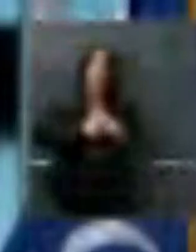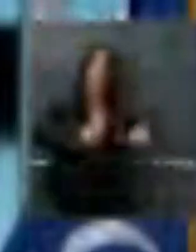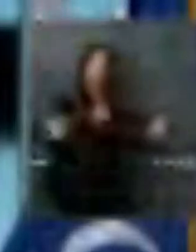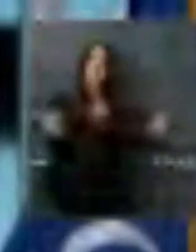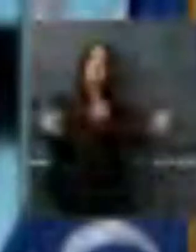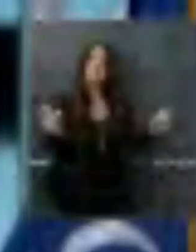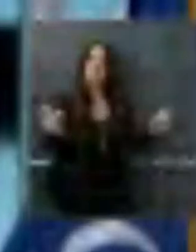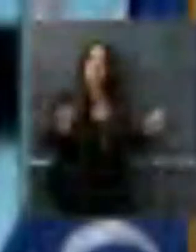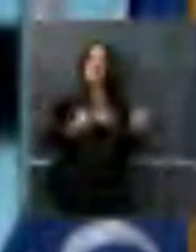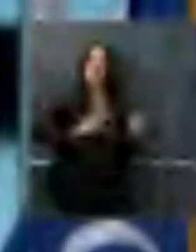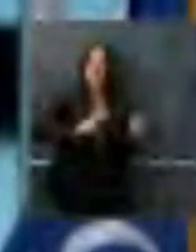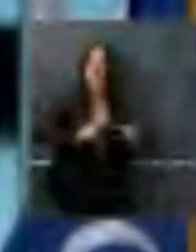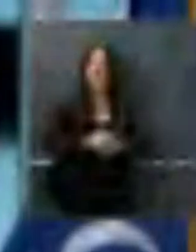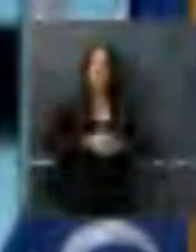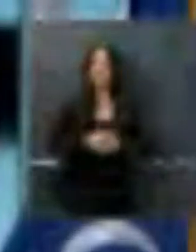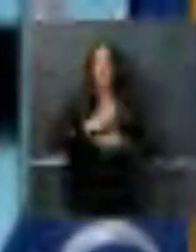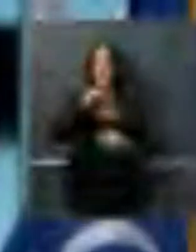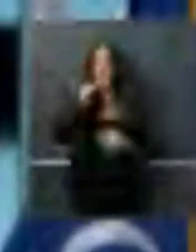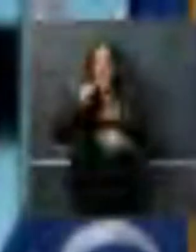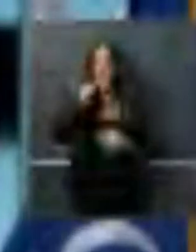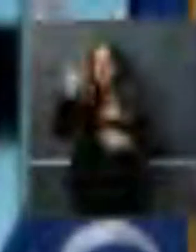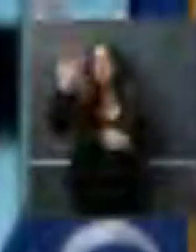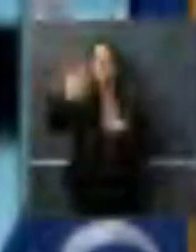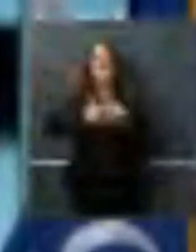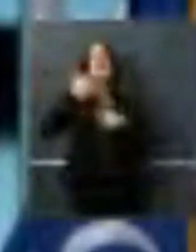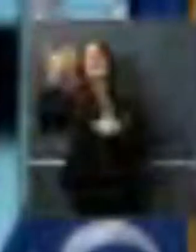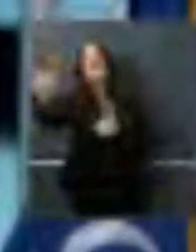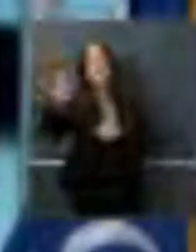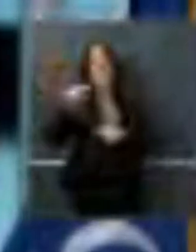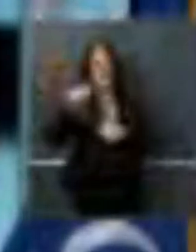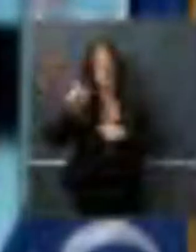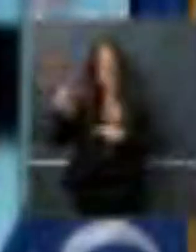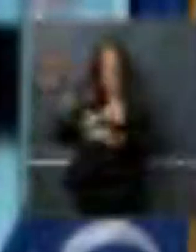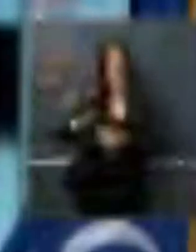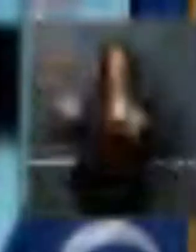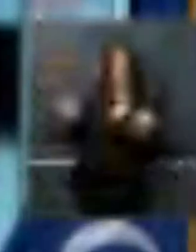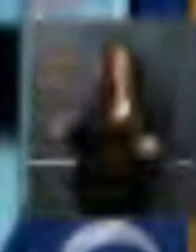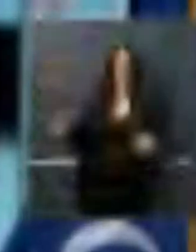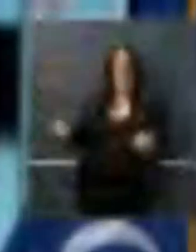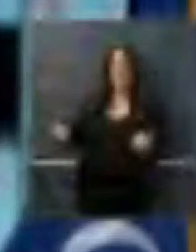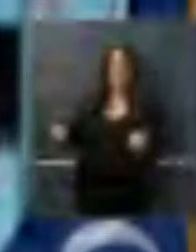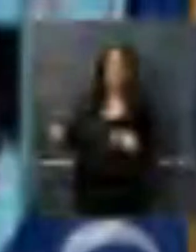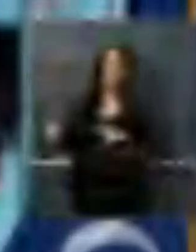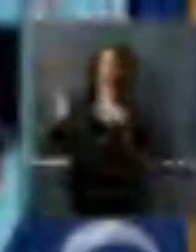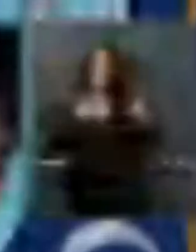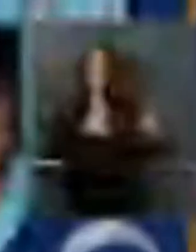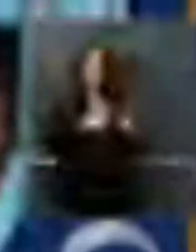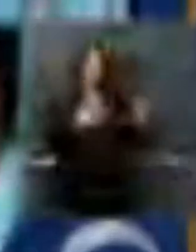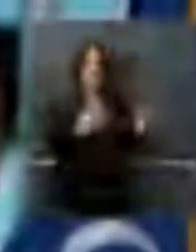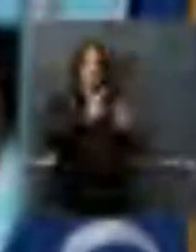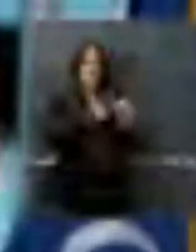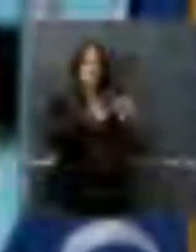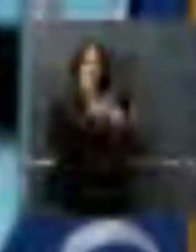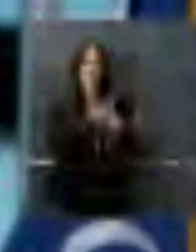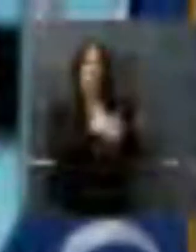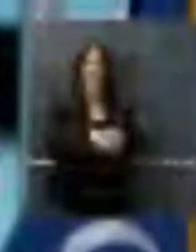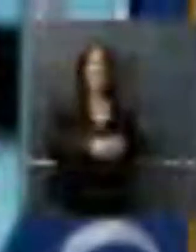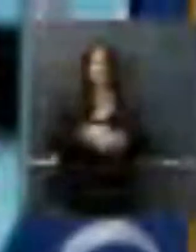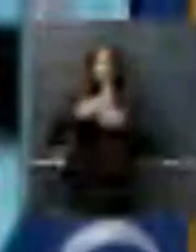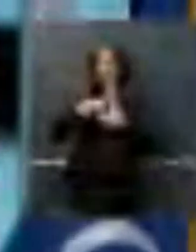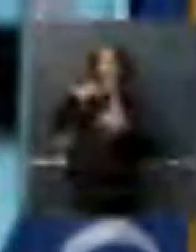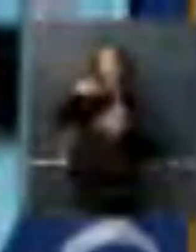those tests to the state. So it's both PCR tests, the ones you're referring to with Verily, and then these serology tests,